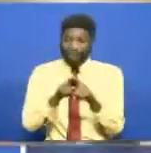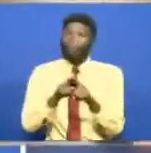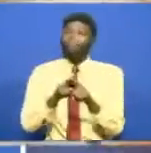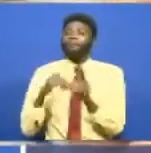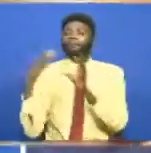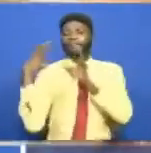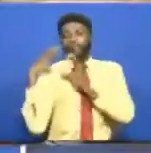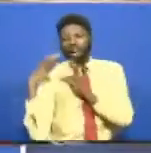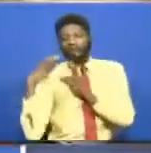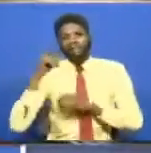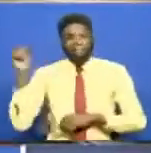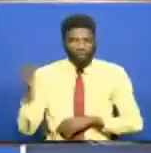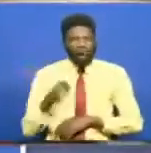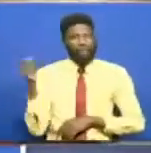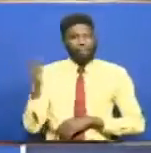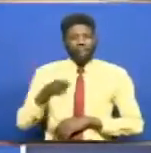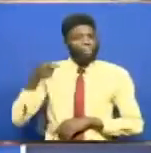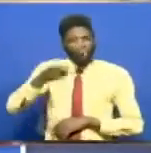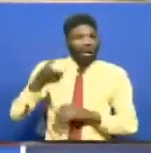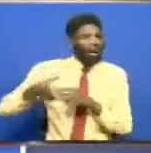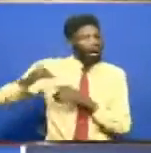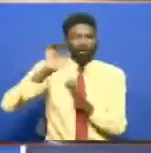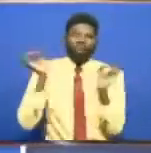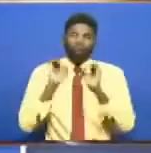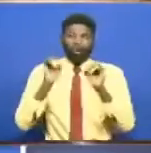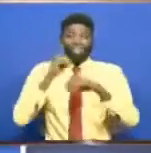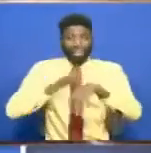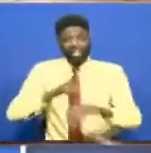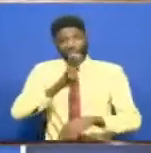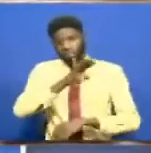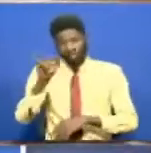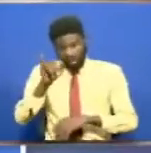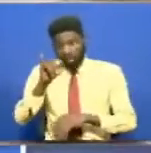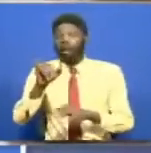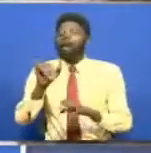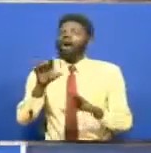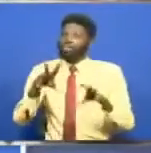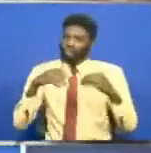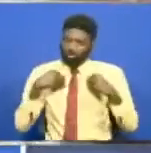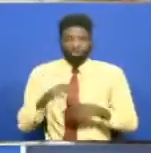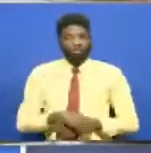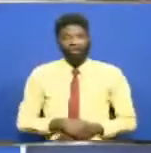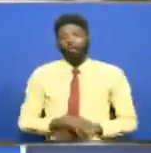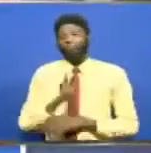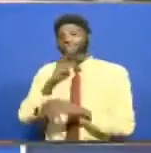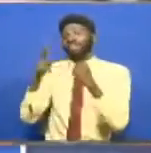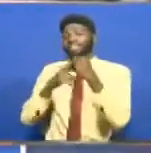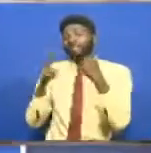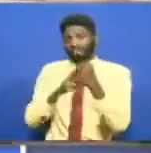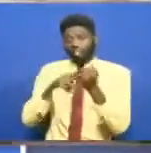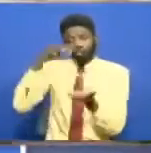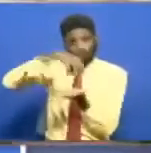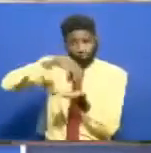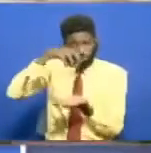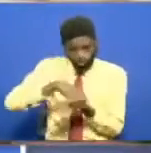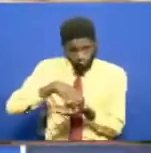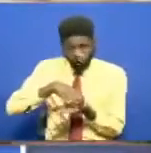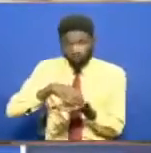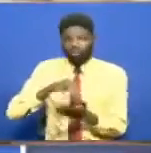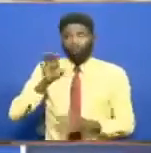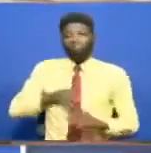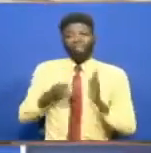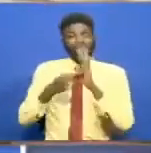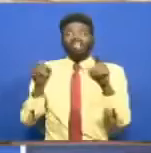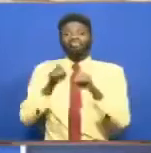the BBI is adopted, the 47 positions of county woman representative and 12 nominated members of National